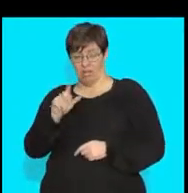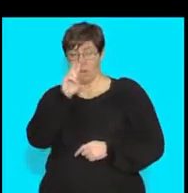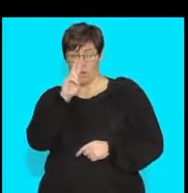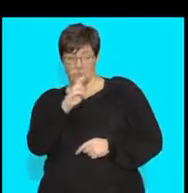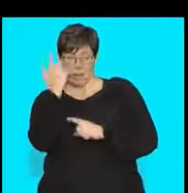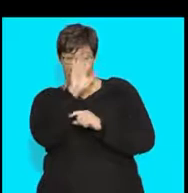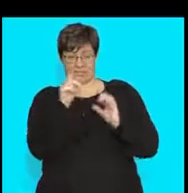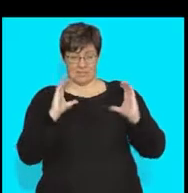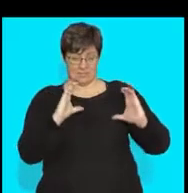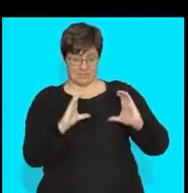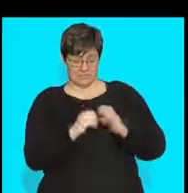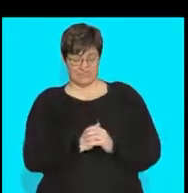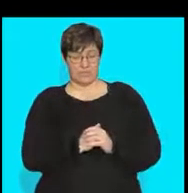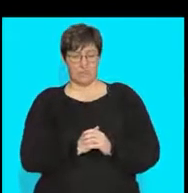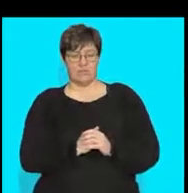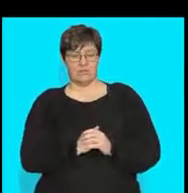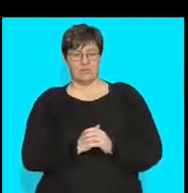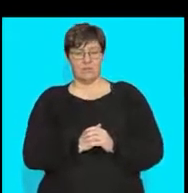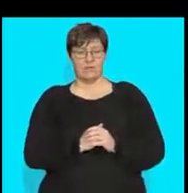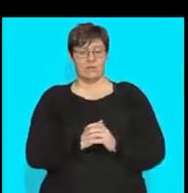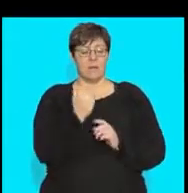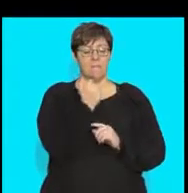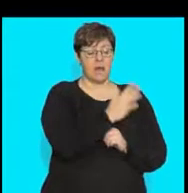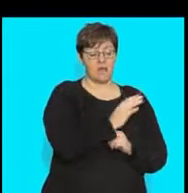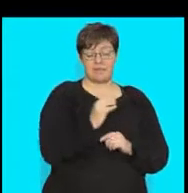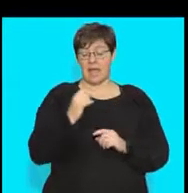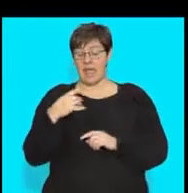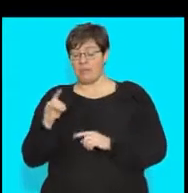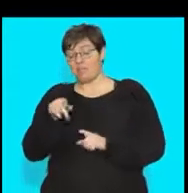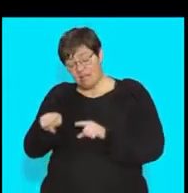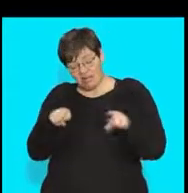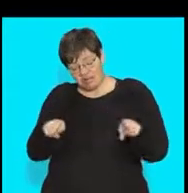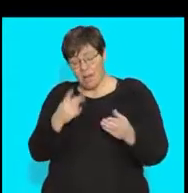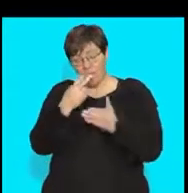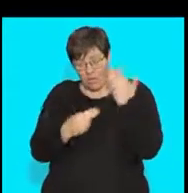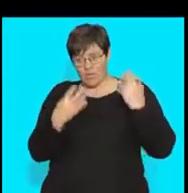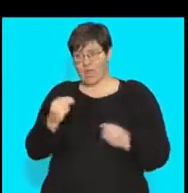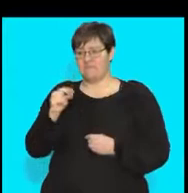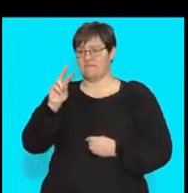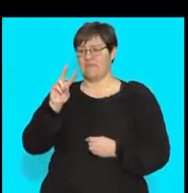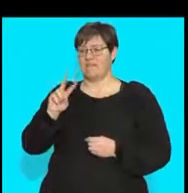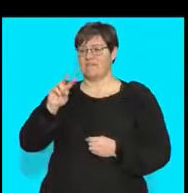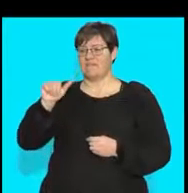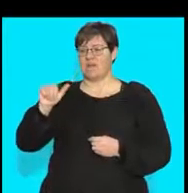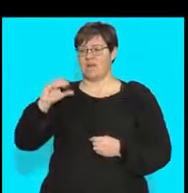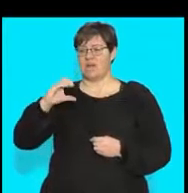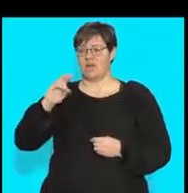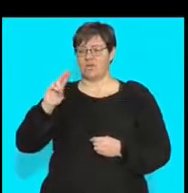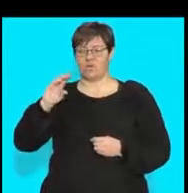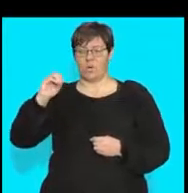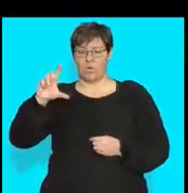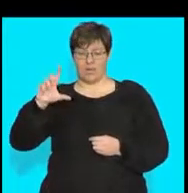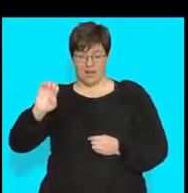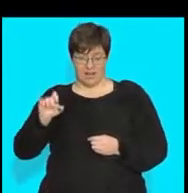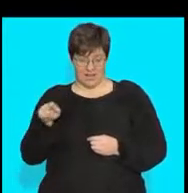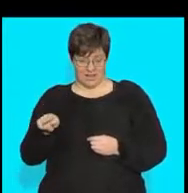at the vacuole. A plant cell and an animal cell both have a vacuole. However, we're going to see that